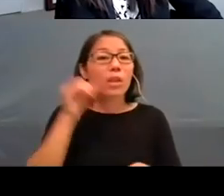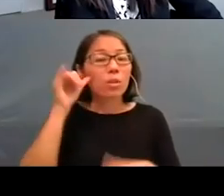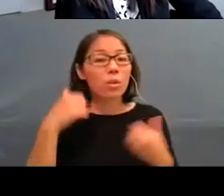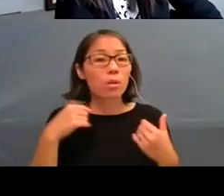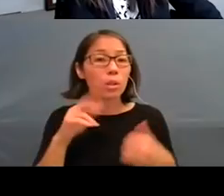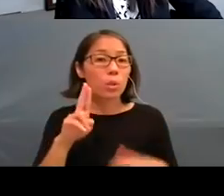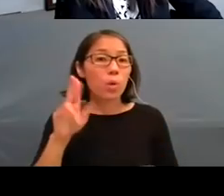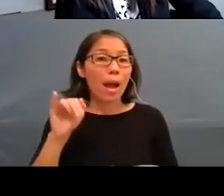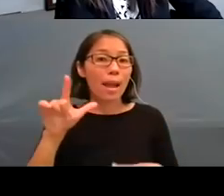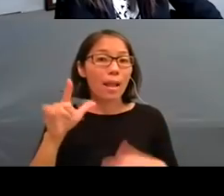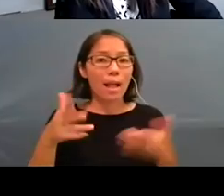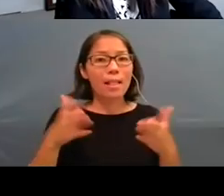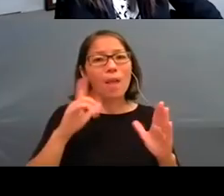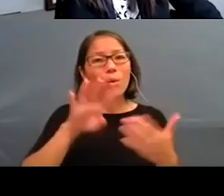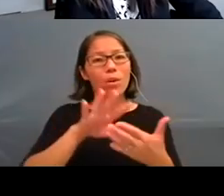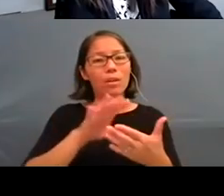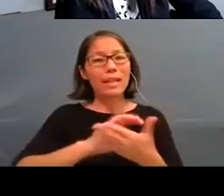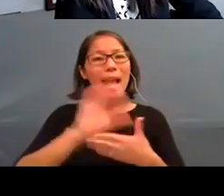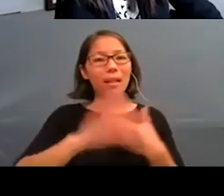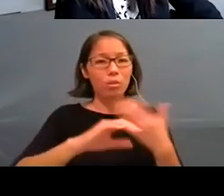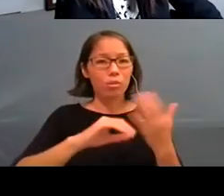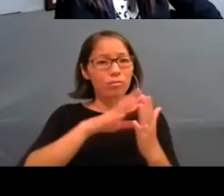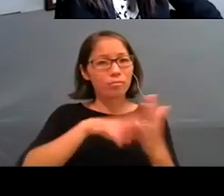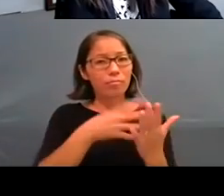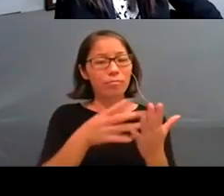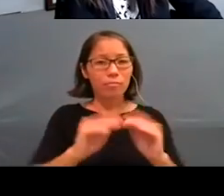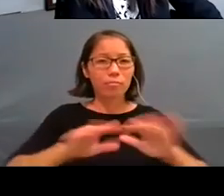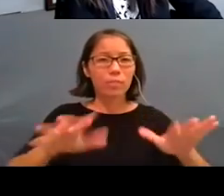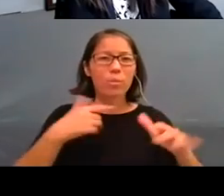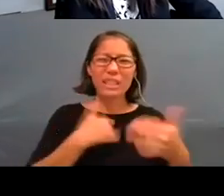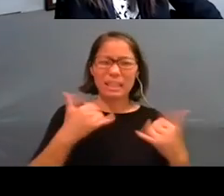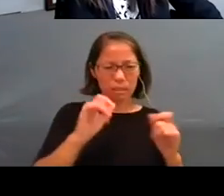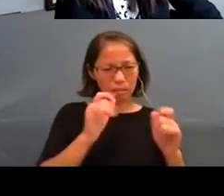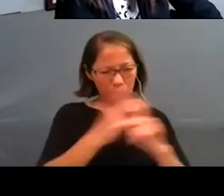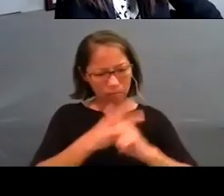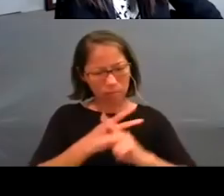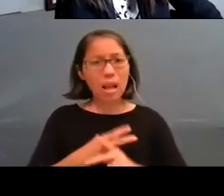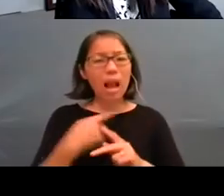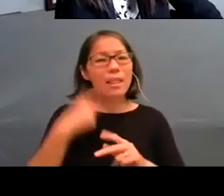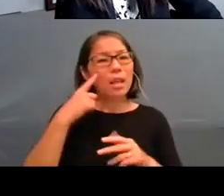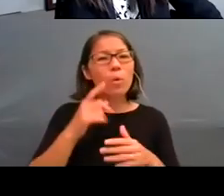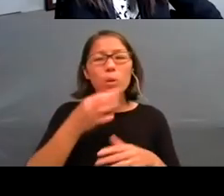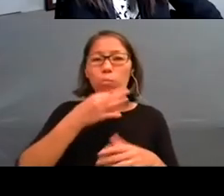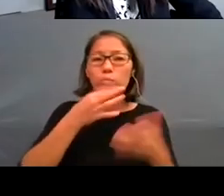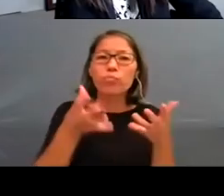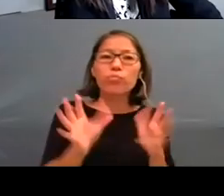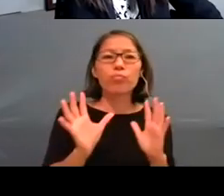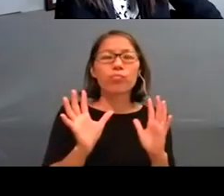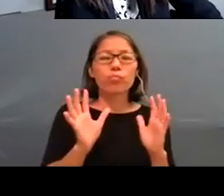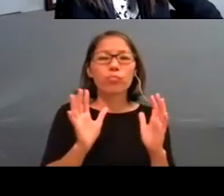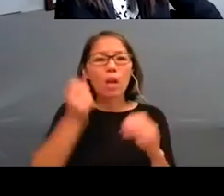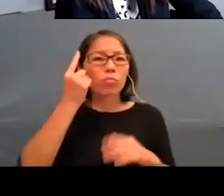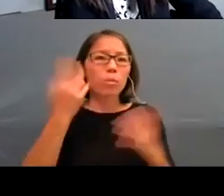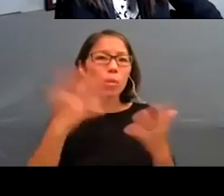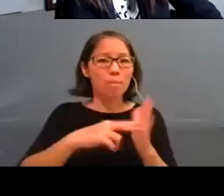a calendar to be released that we're still interpreting, and we will, I think we're close to finalizing what that means for us.